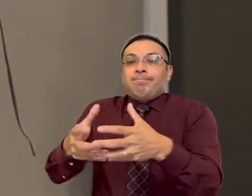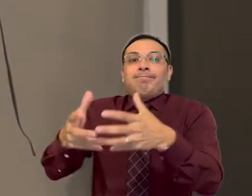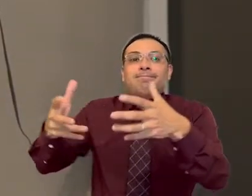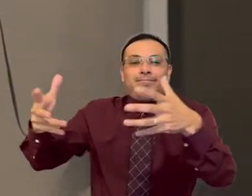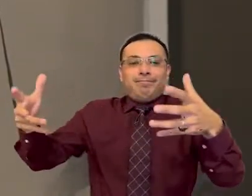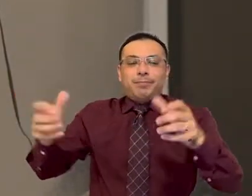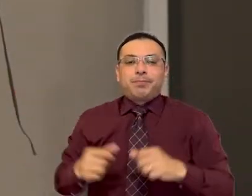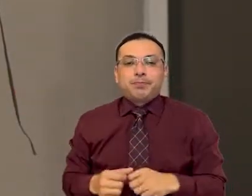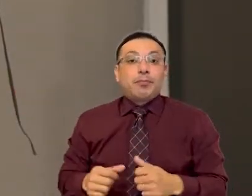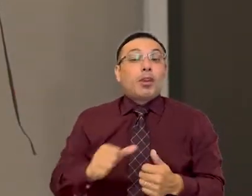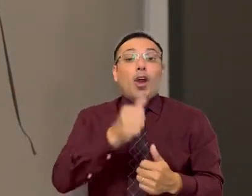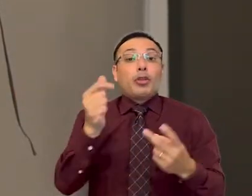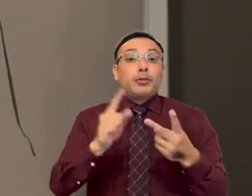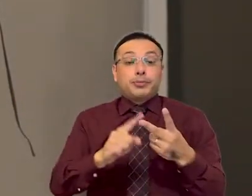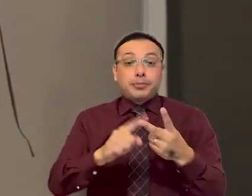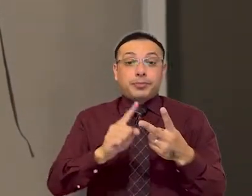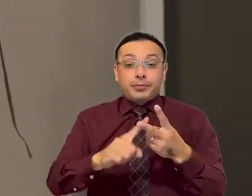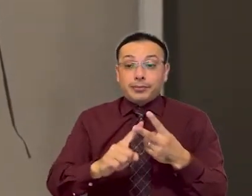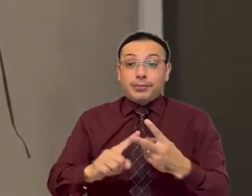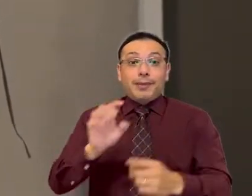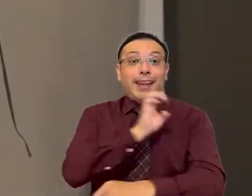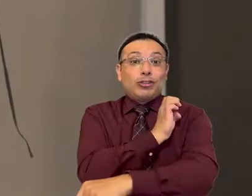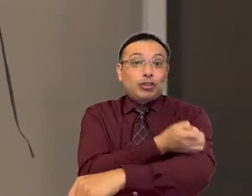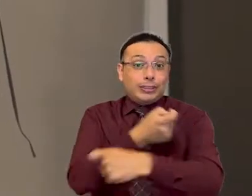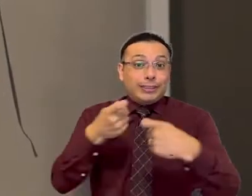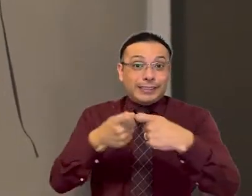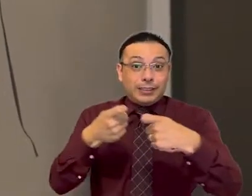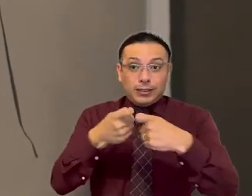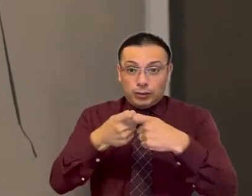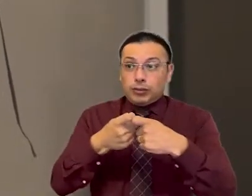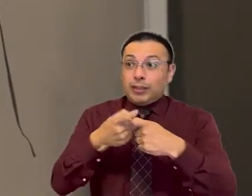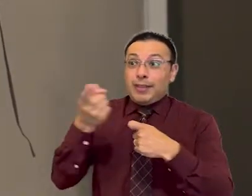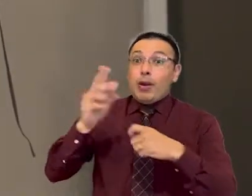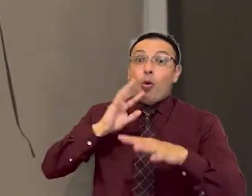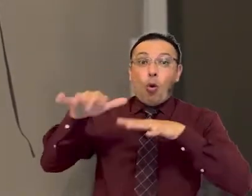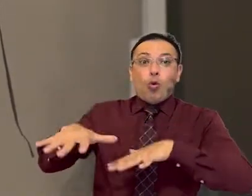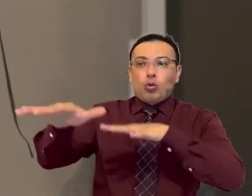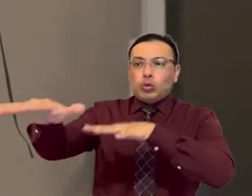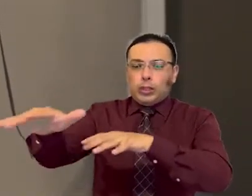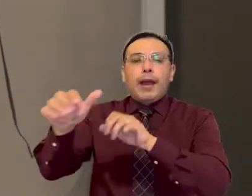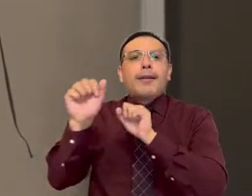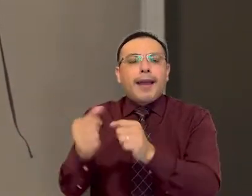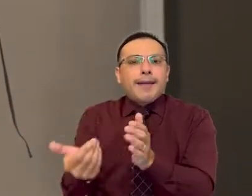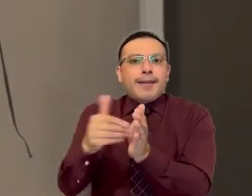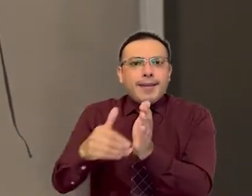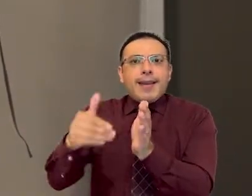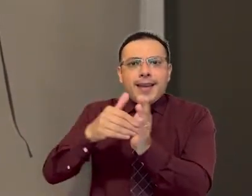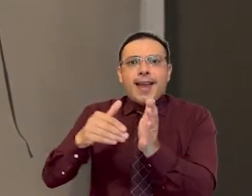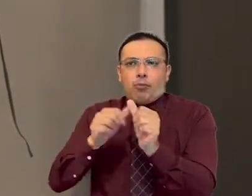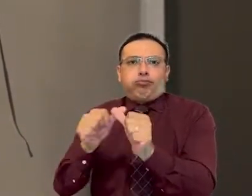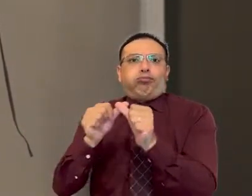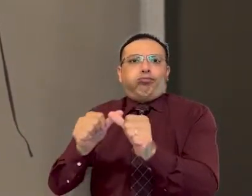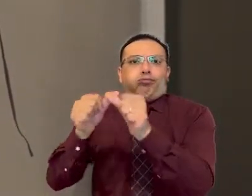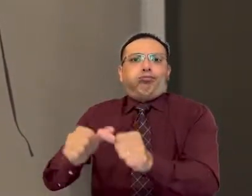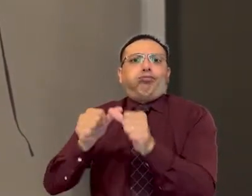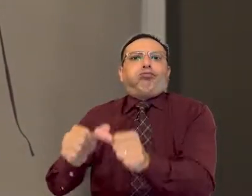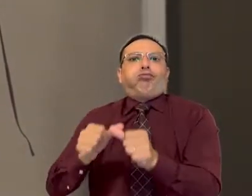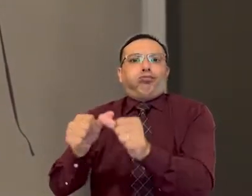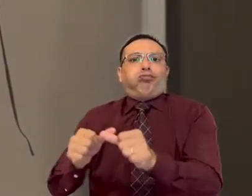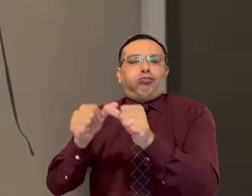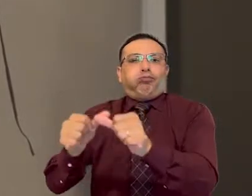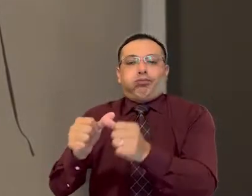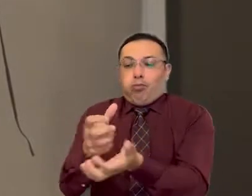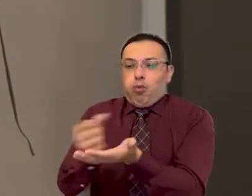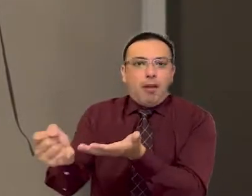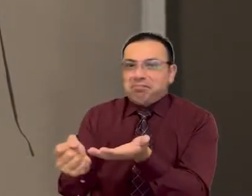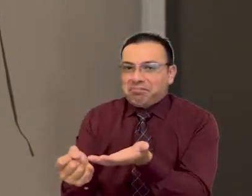And the other is renewable ocean energy, and through a partnership with the National Renewable Energy Laboratory, and of course